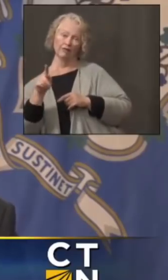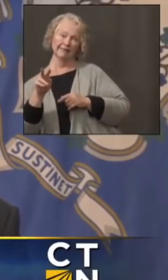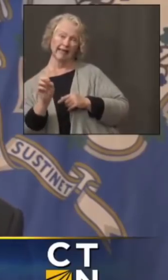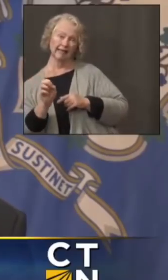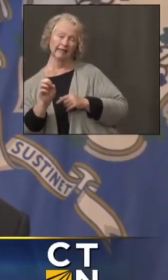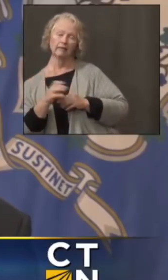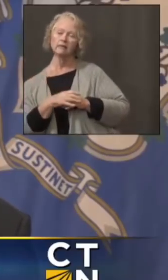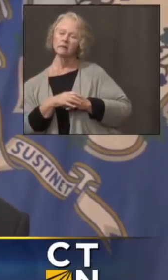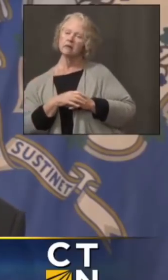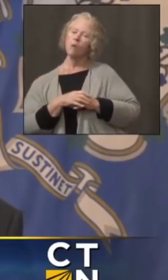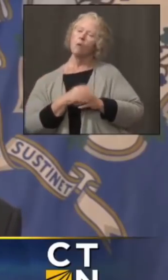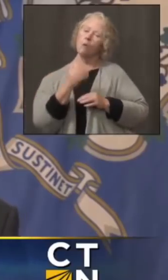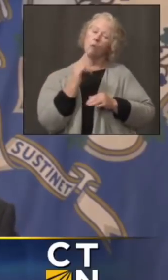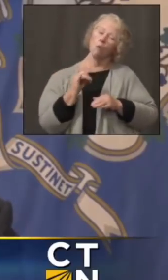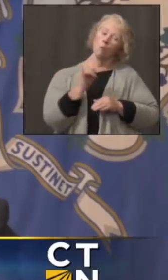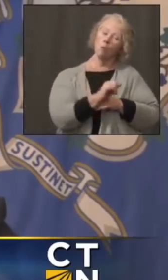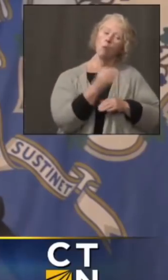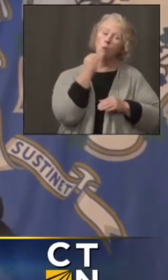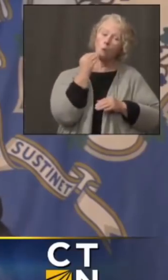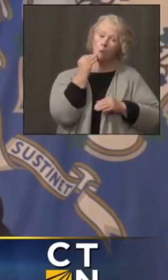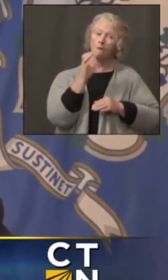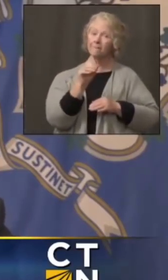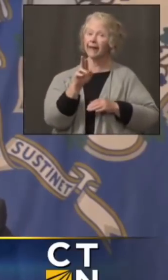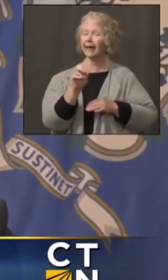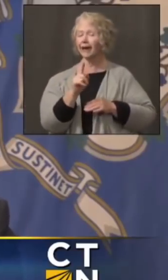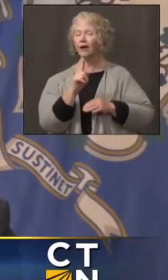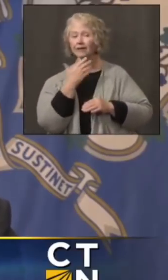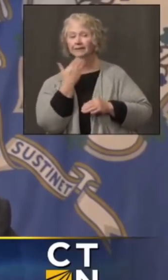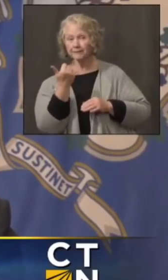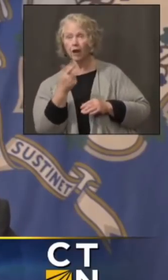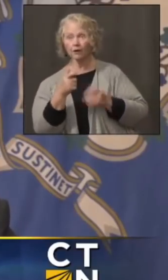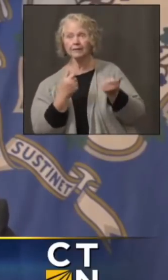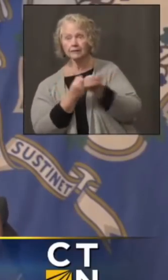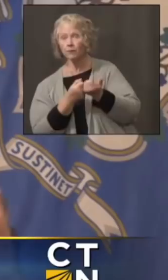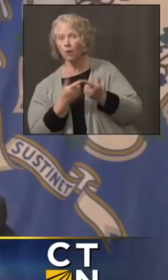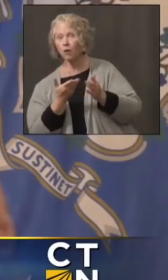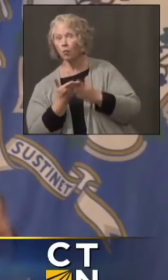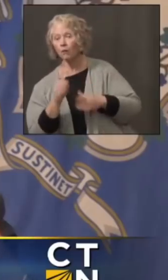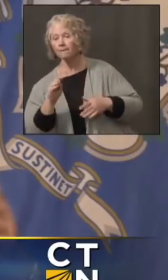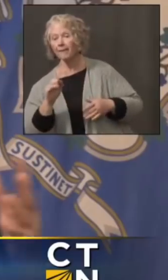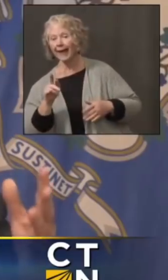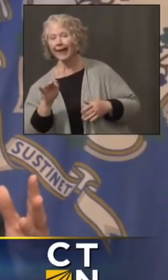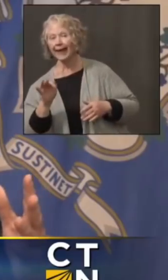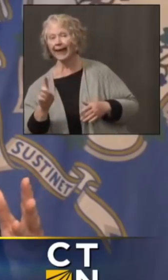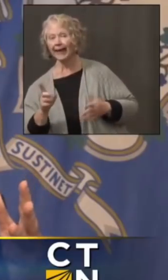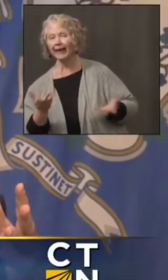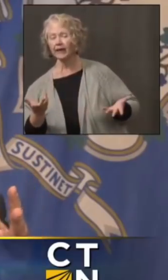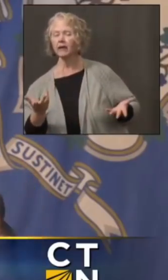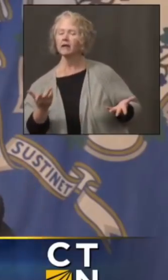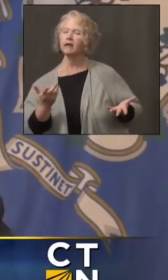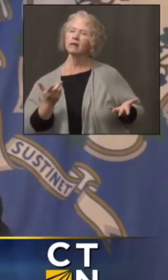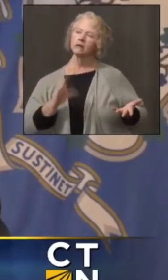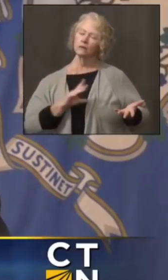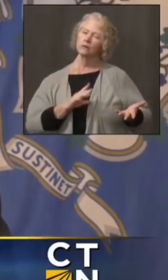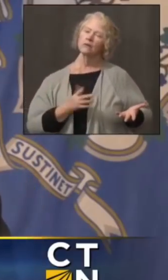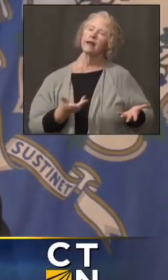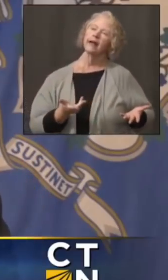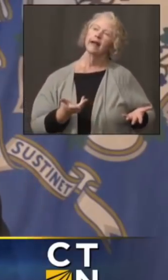is an option, and Medicaid and supported, and it's something we ought to look at when you think about the mix